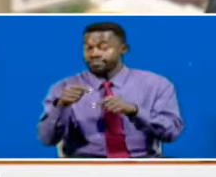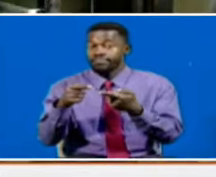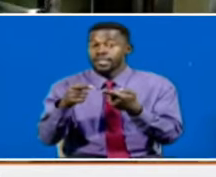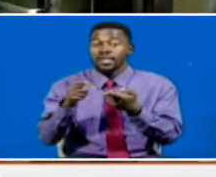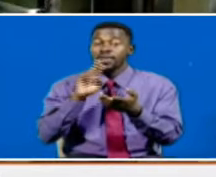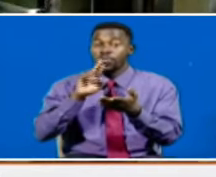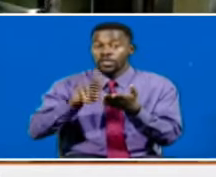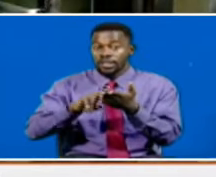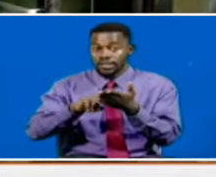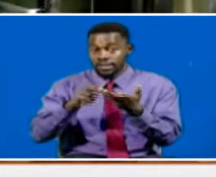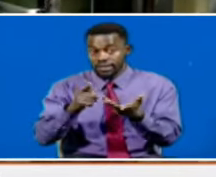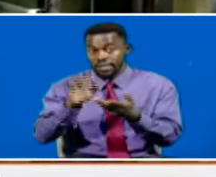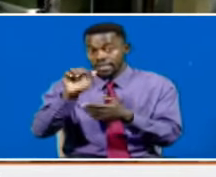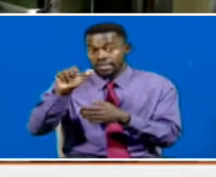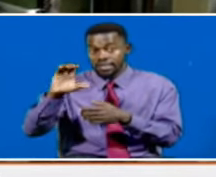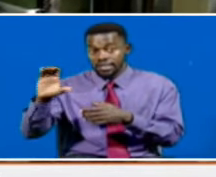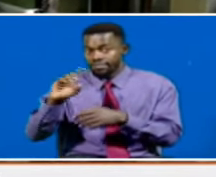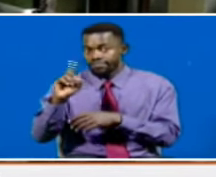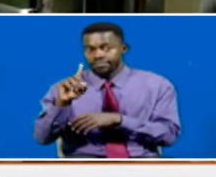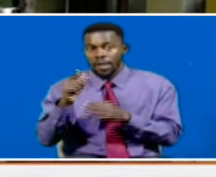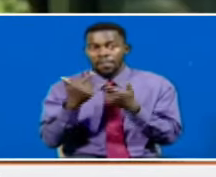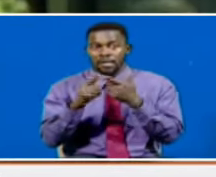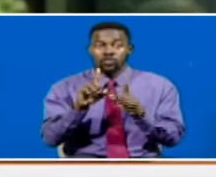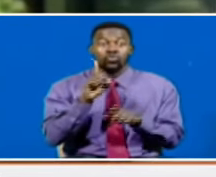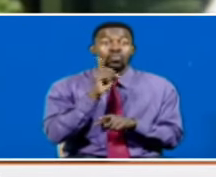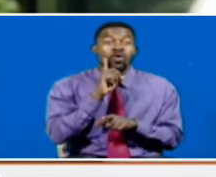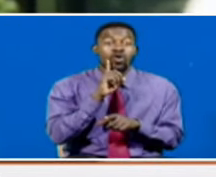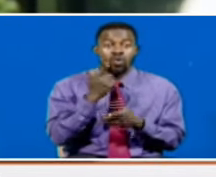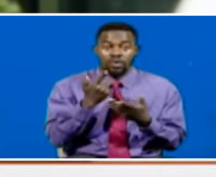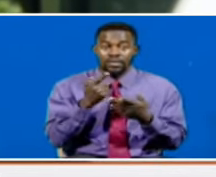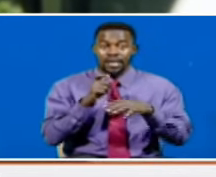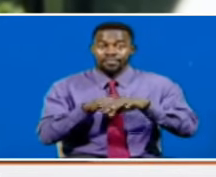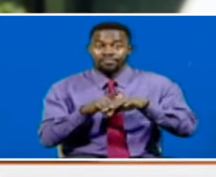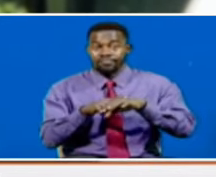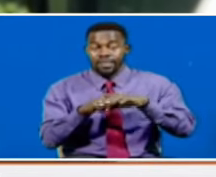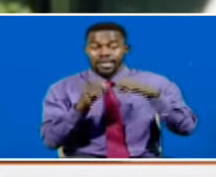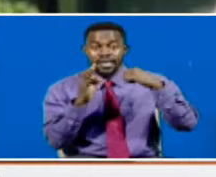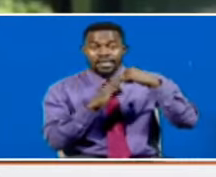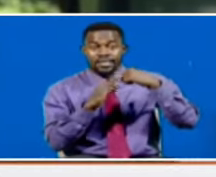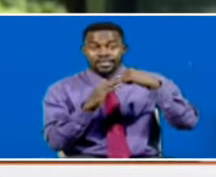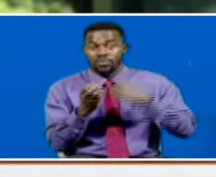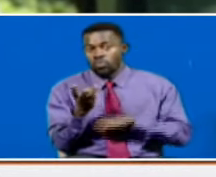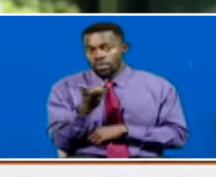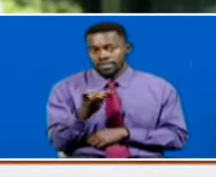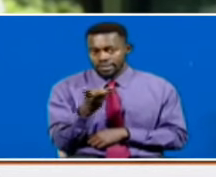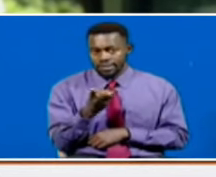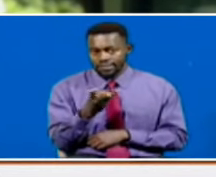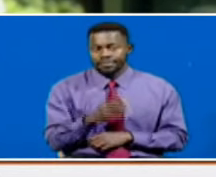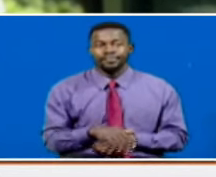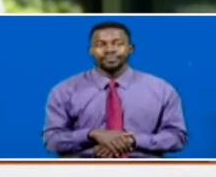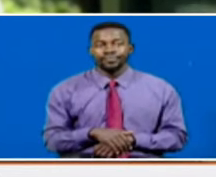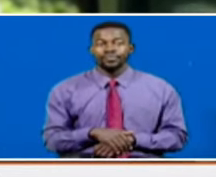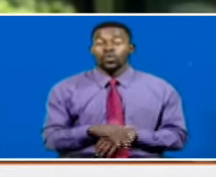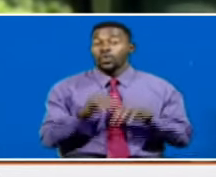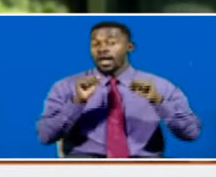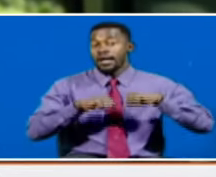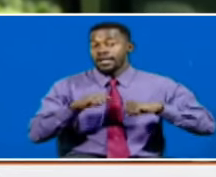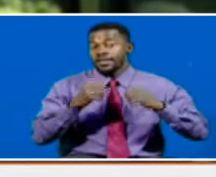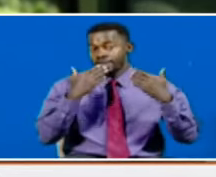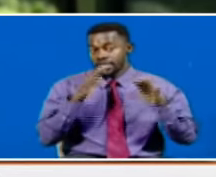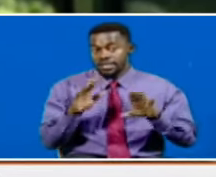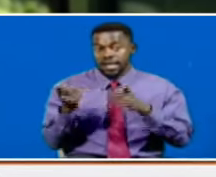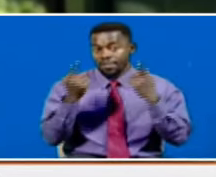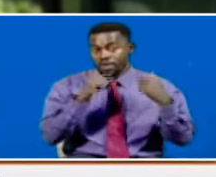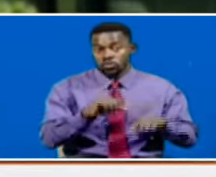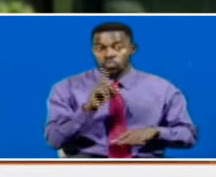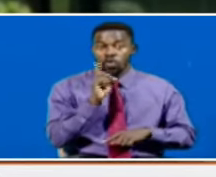Commission from Tuesday to Wednesday at 8 a.m. We have agreed that he comes tomorrow. And then he was coming by invitation. He